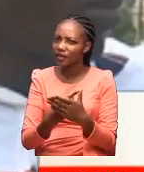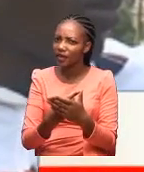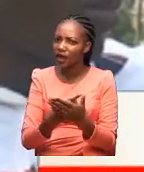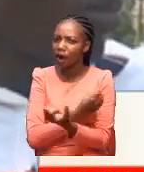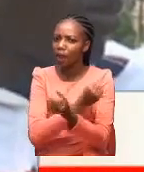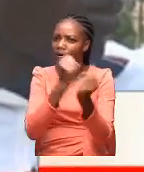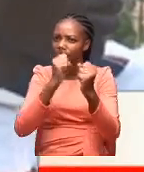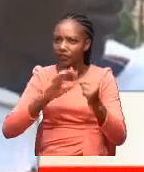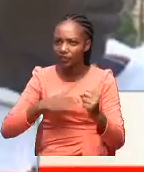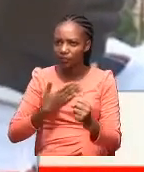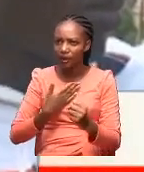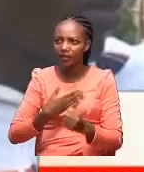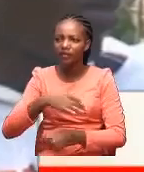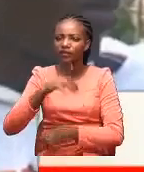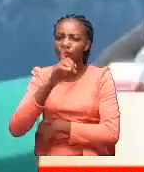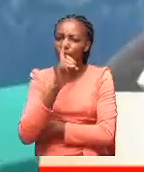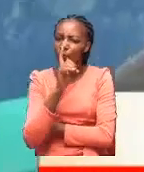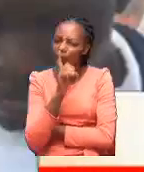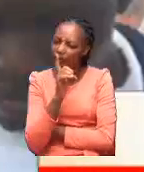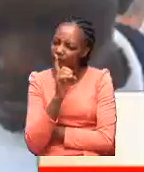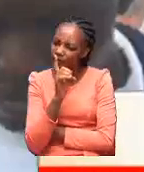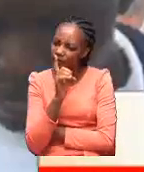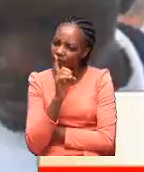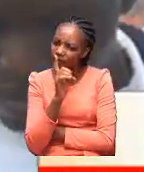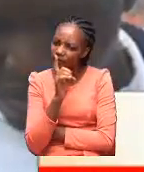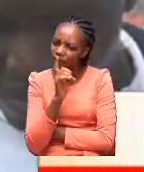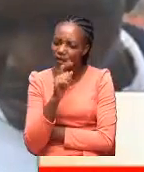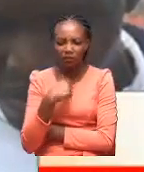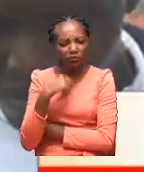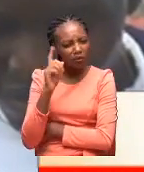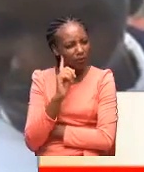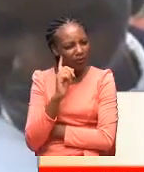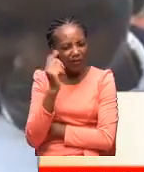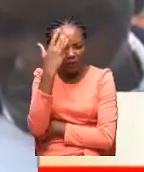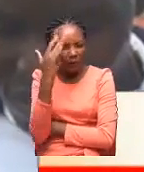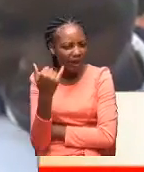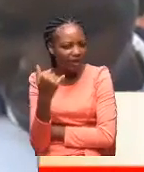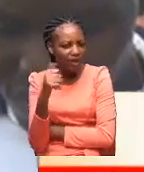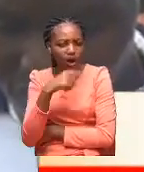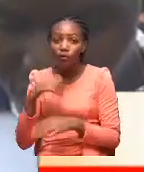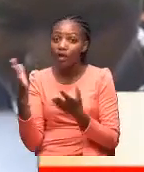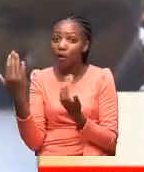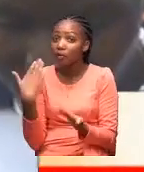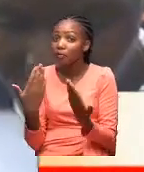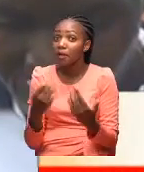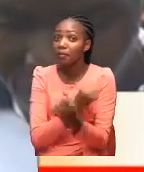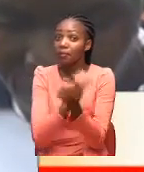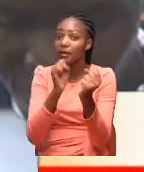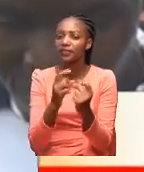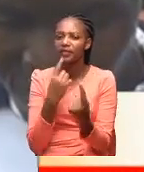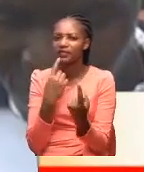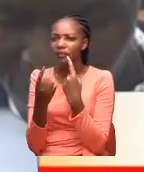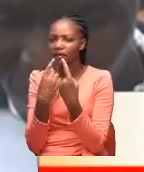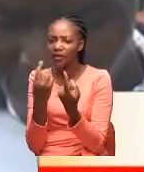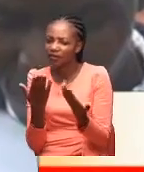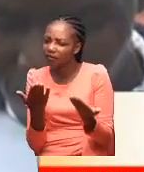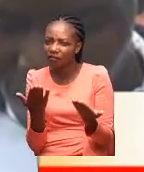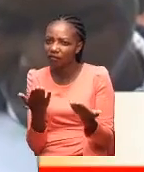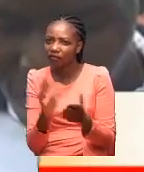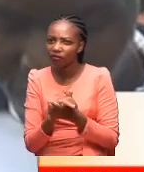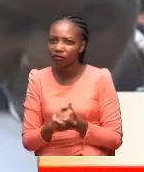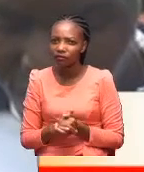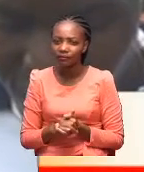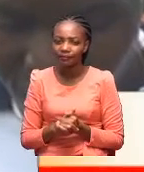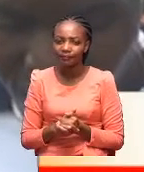kwamba president is trying to play cards. So we are expecting kwamba Rais at least aonge. We want the president to come up clean and